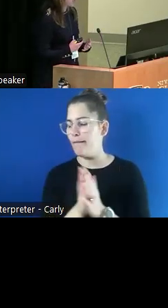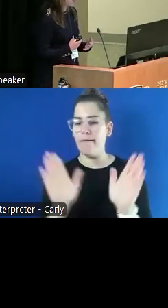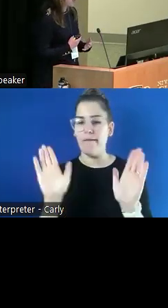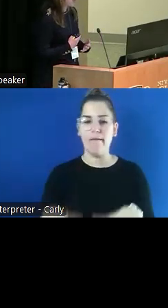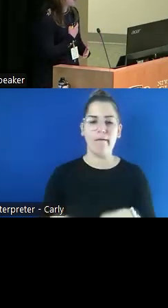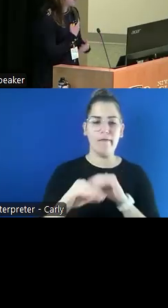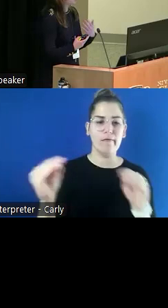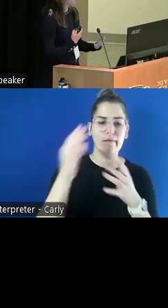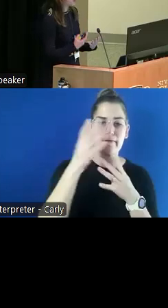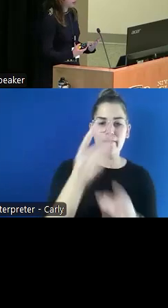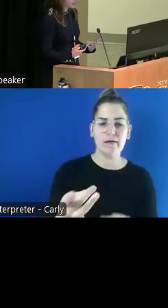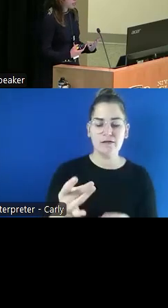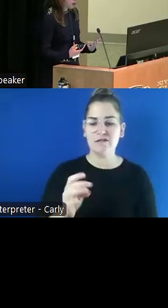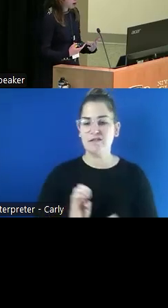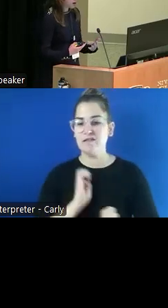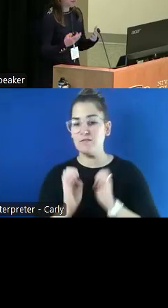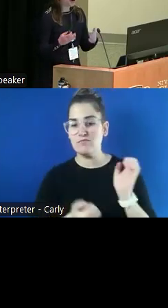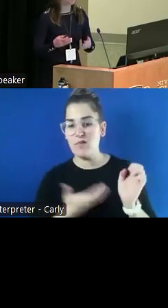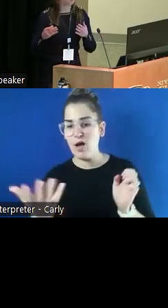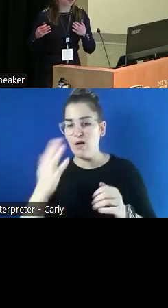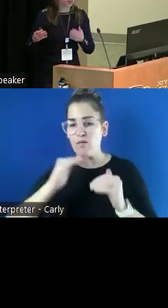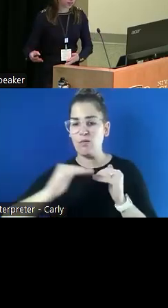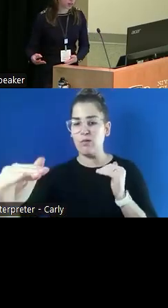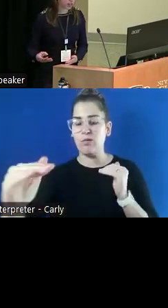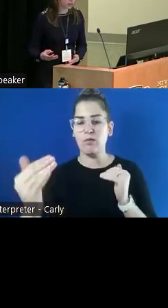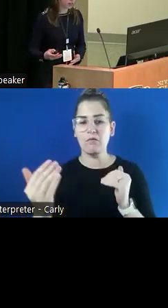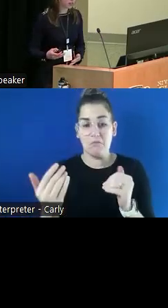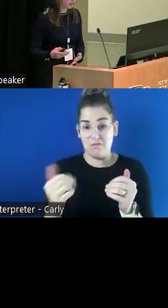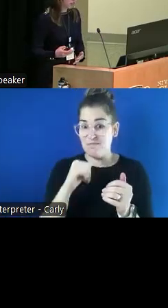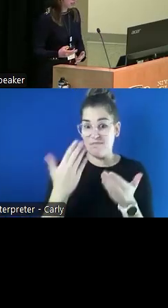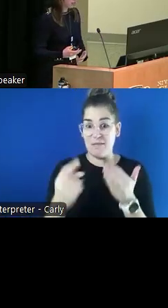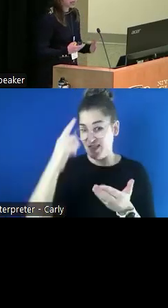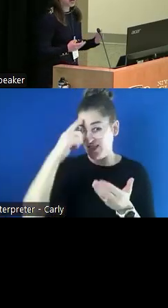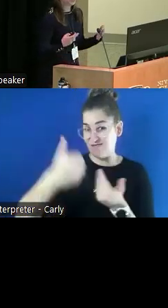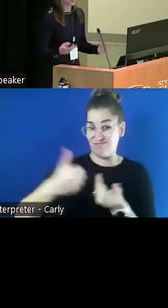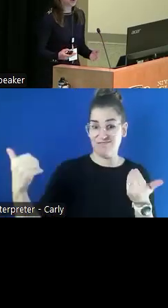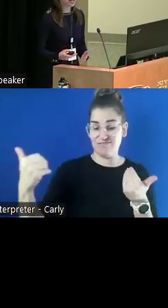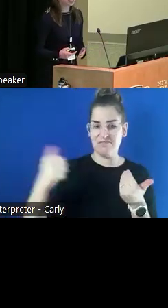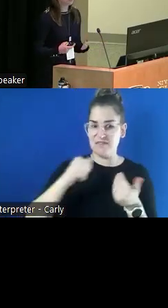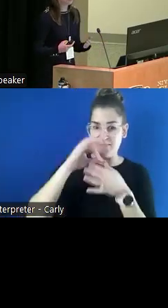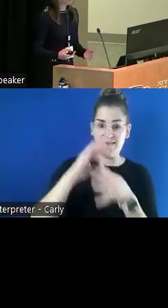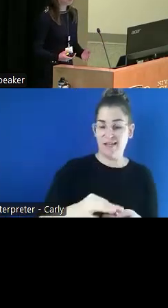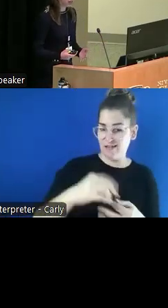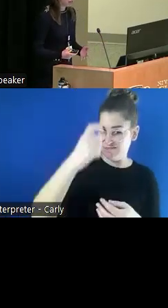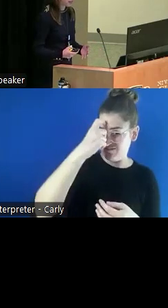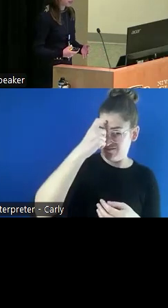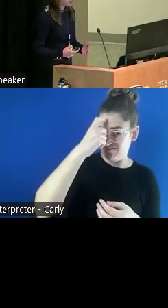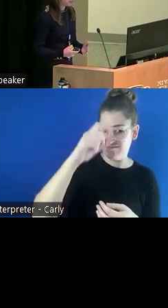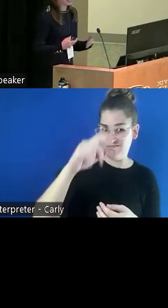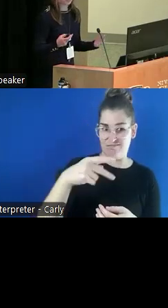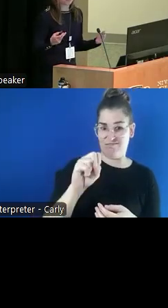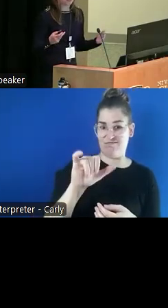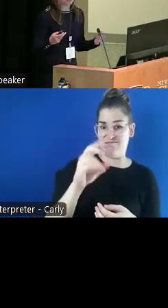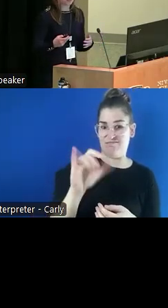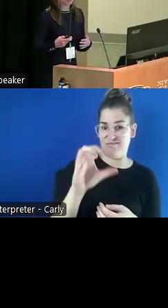a lack of emotional expressivity are a part of their psychotic illness. They may not know that it's appropriate to